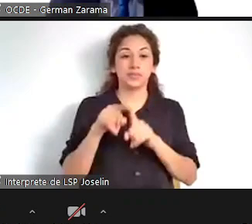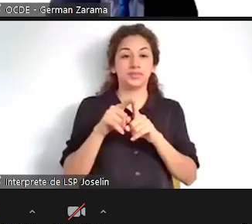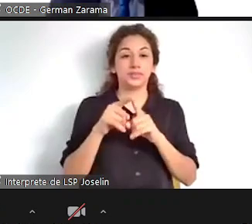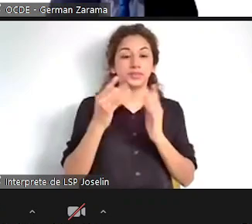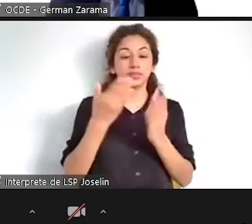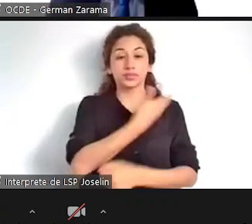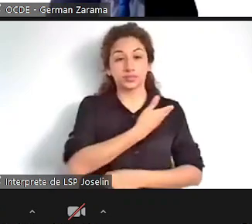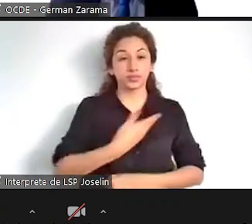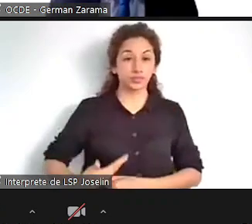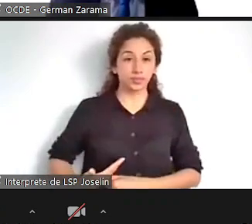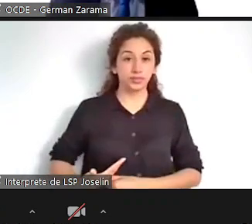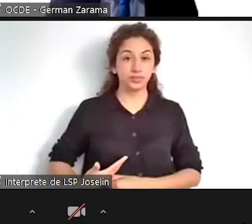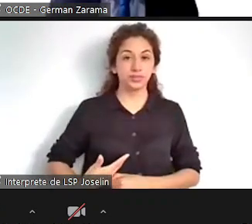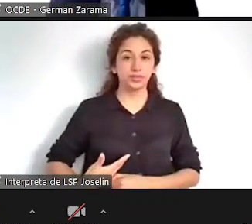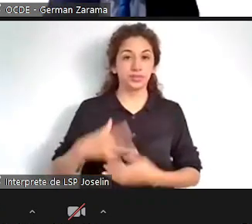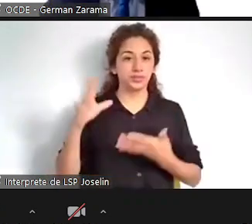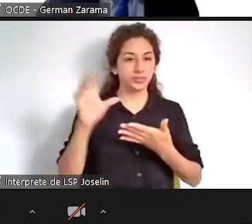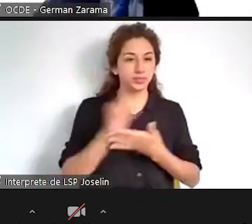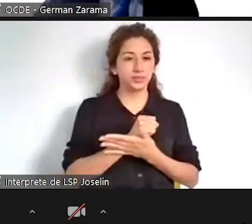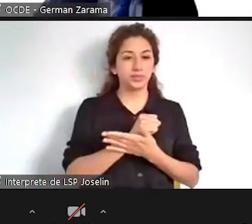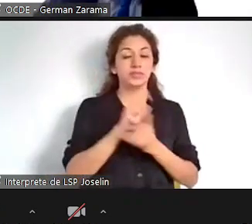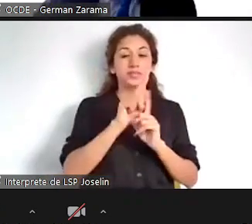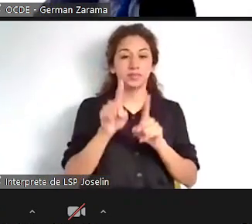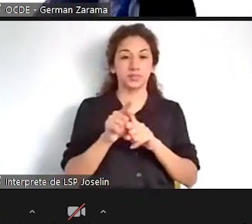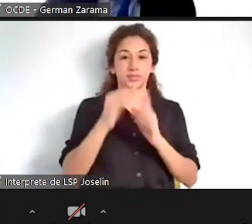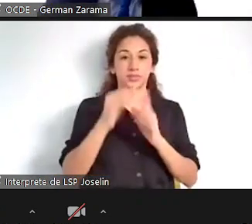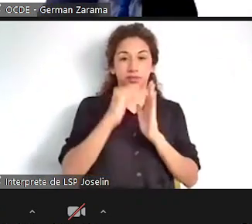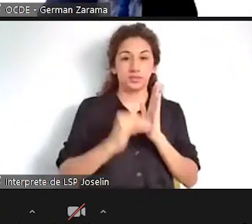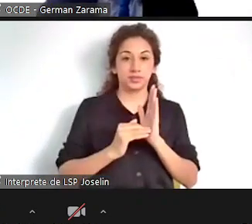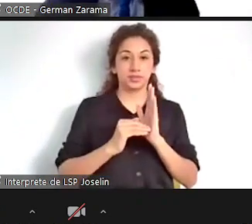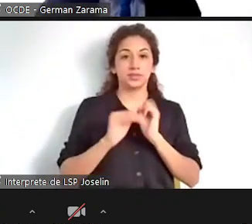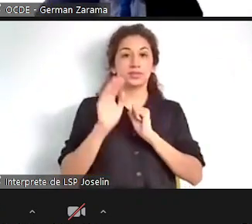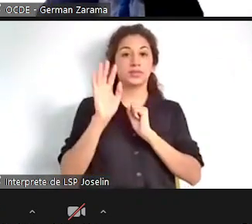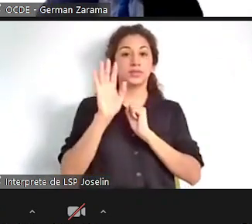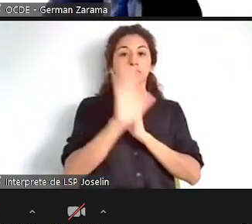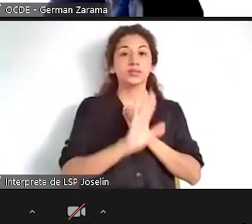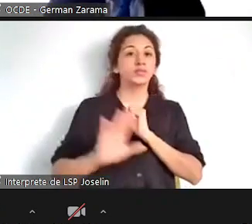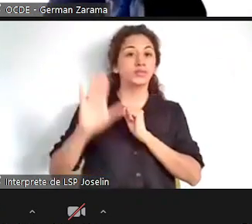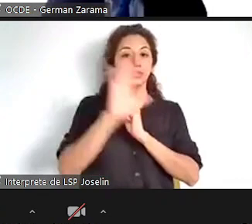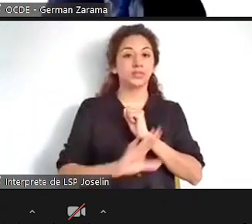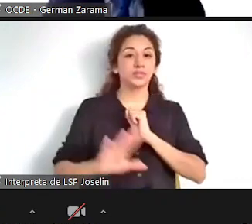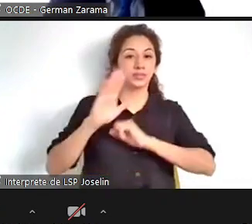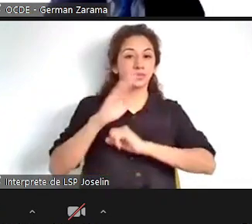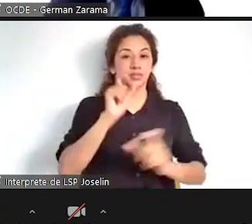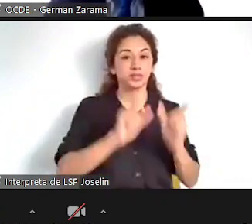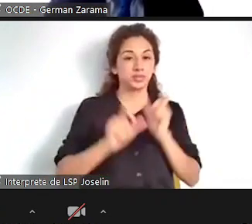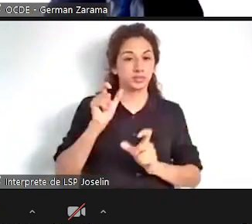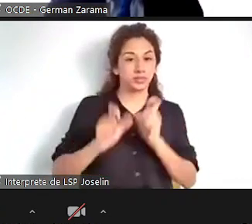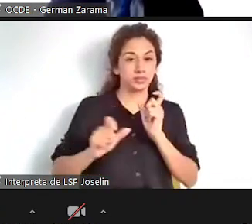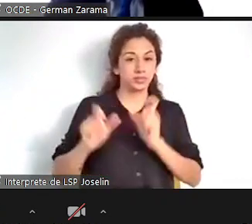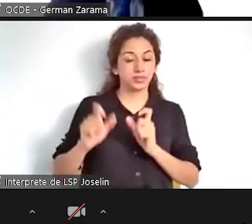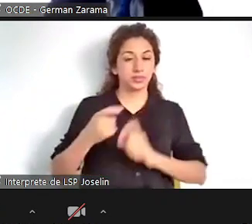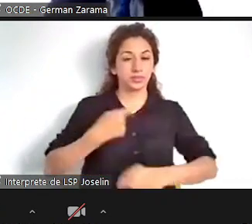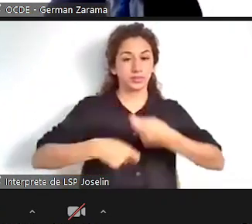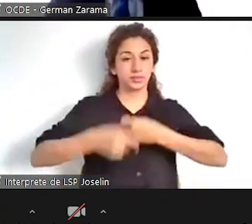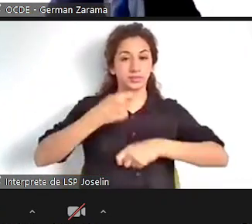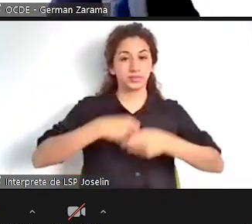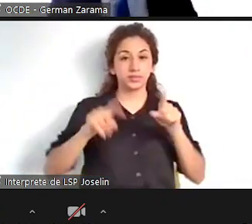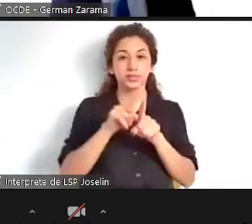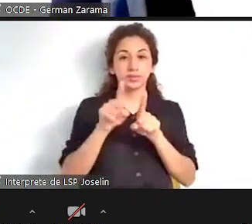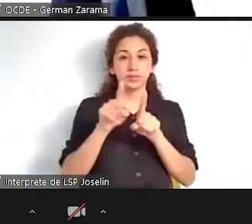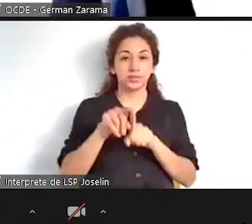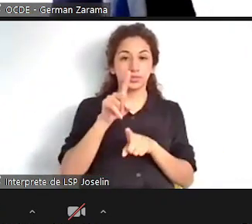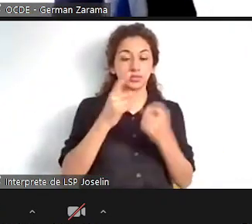points we have to simplify the government and its bureaucracy and guarantee an